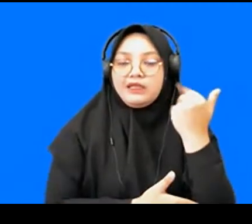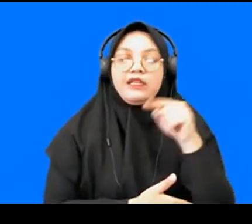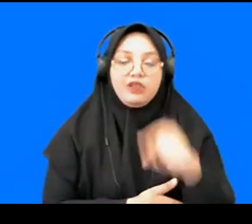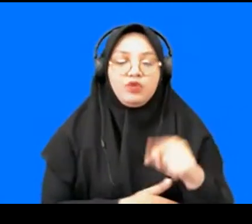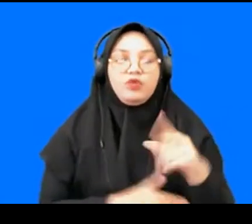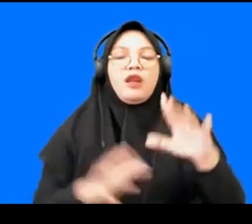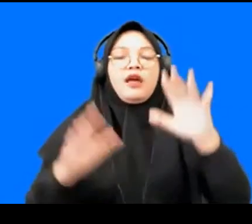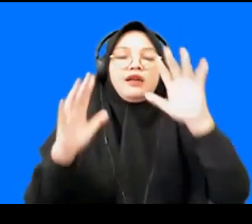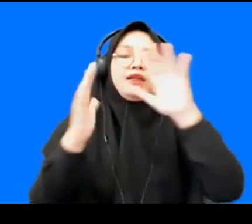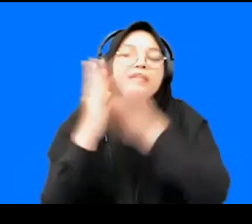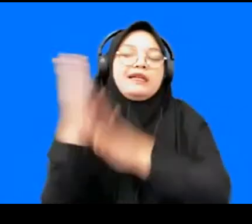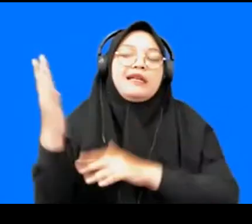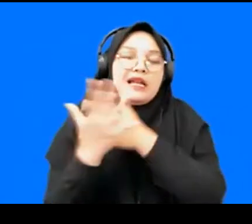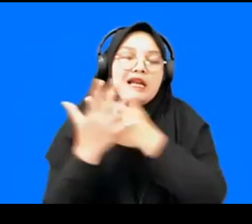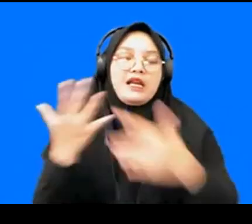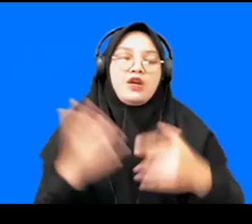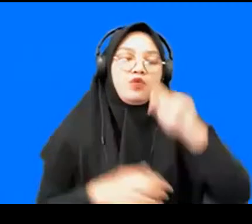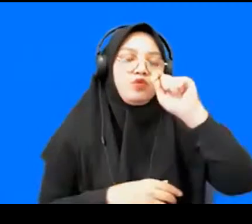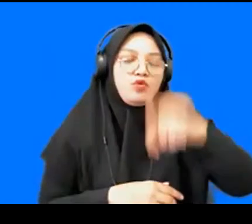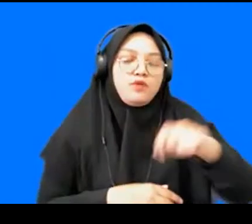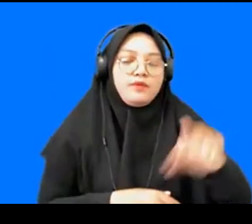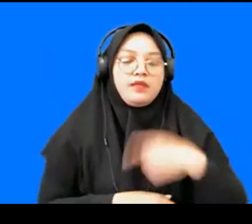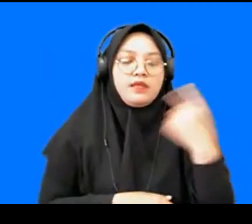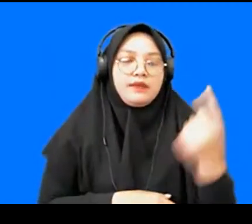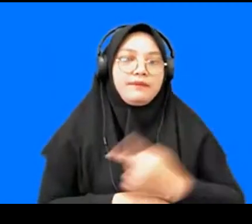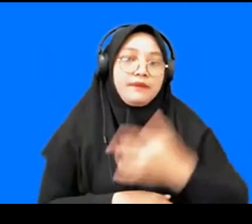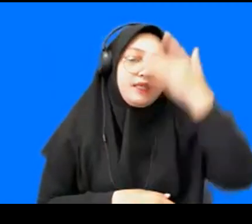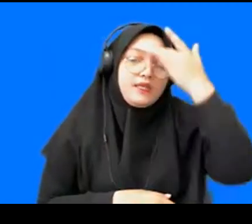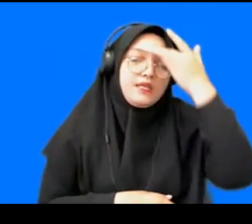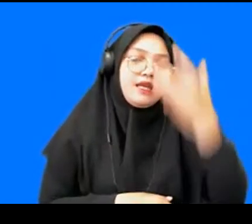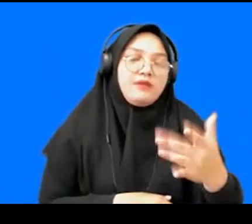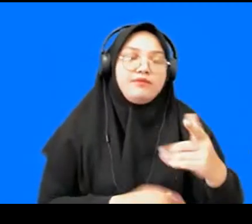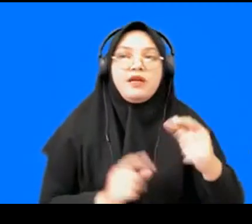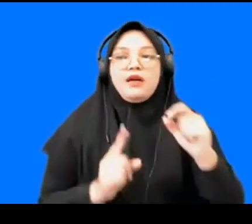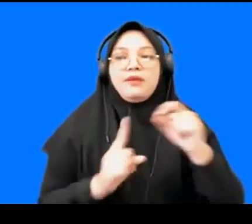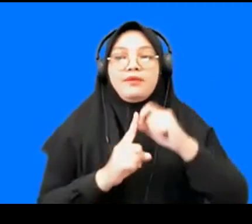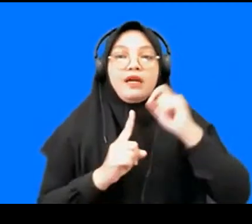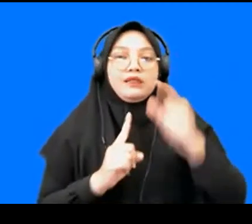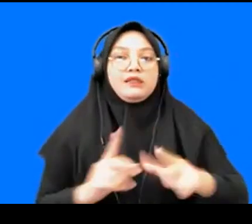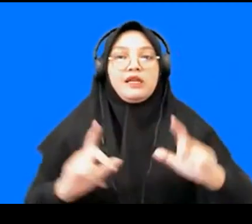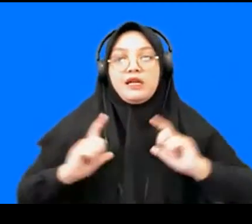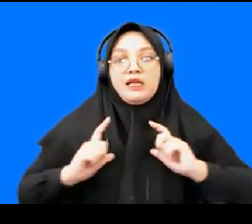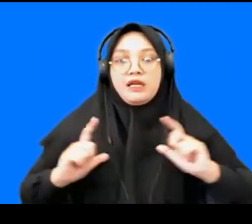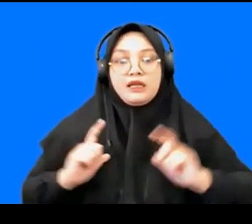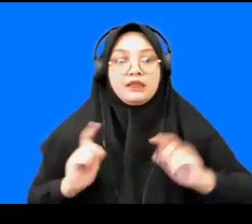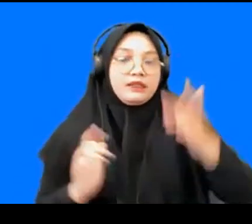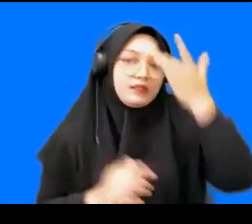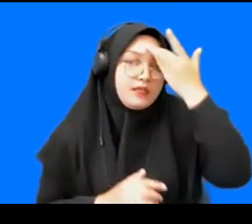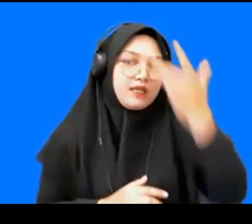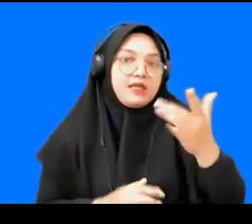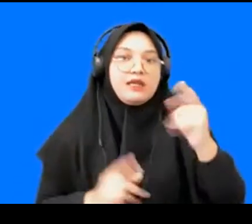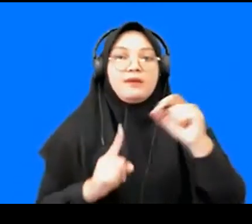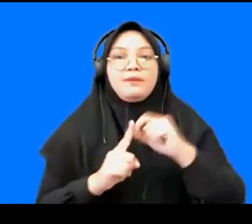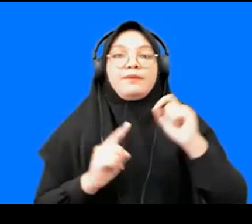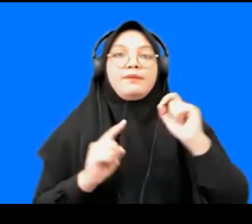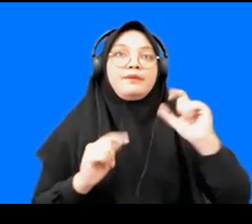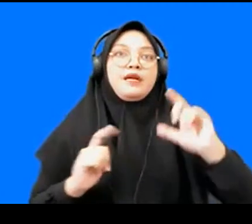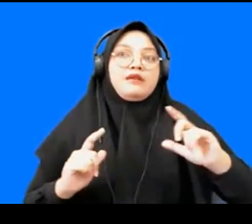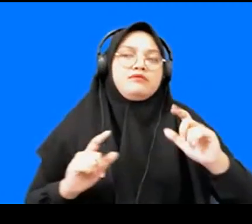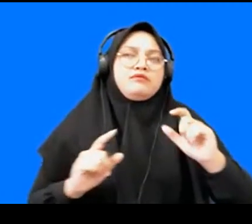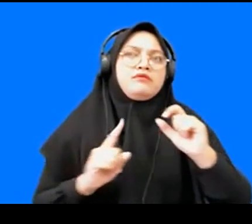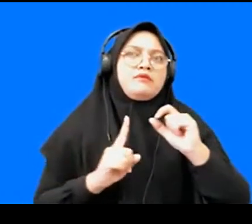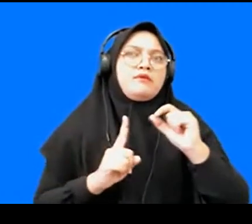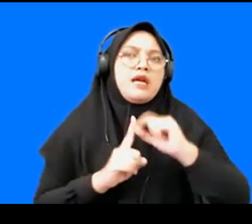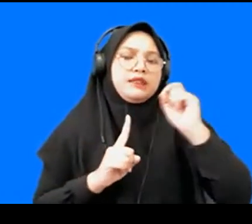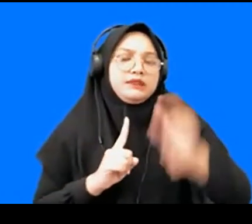why wealth tax? Well, obviously, there's need for additional revenues. And unfortunately, we cannot borrow more money. I